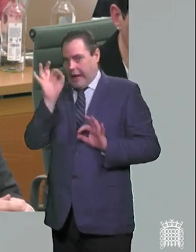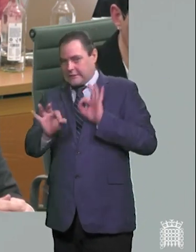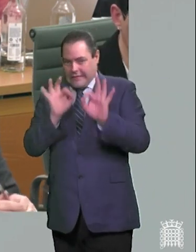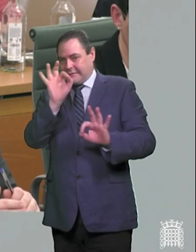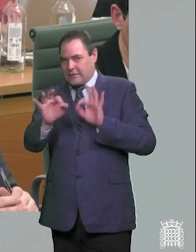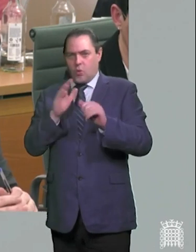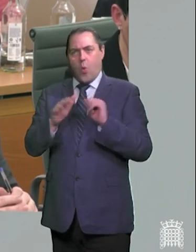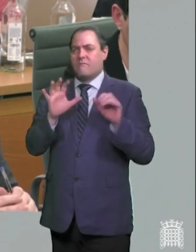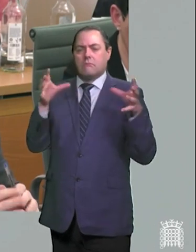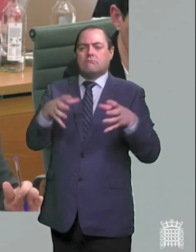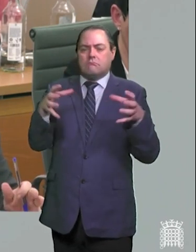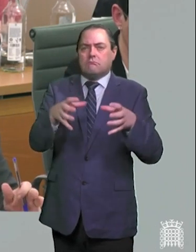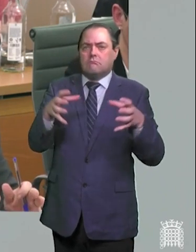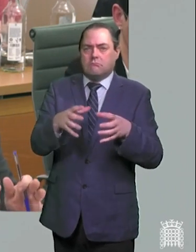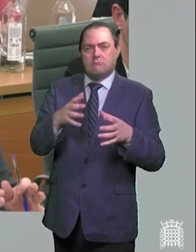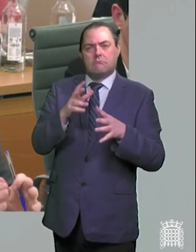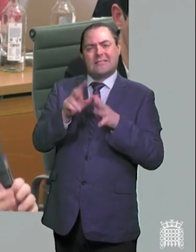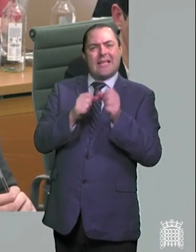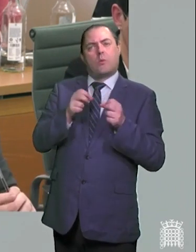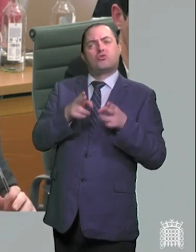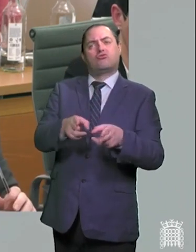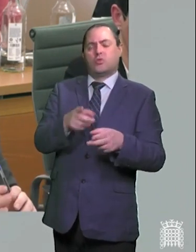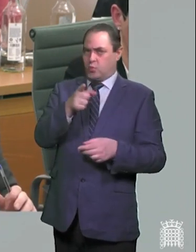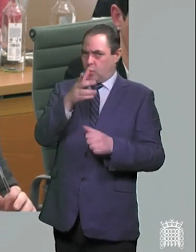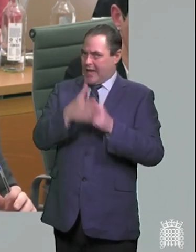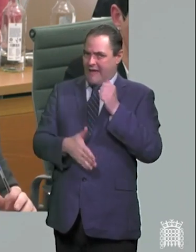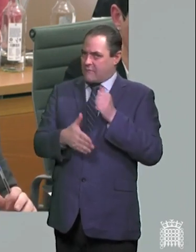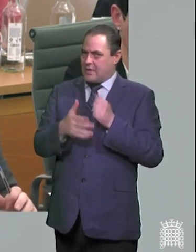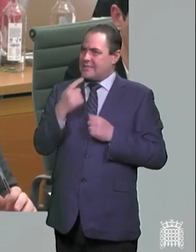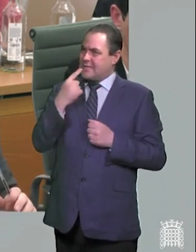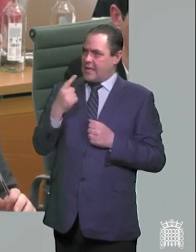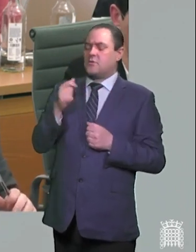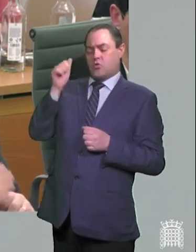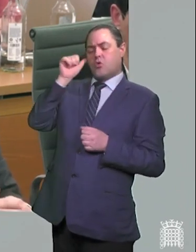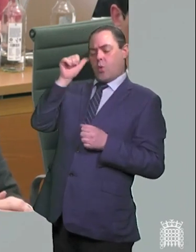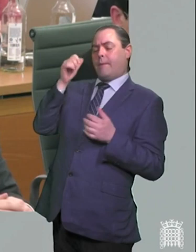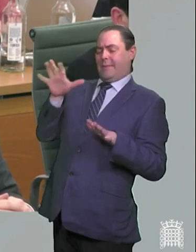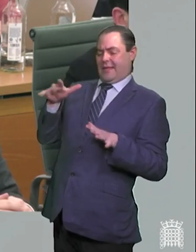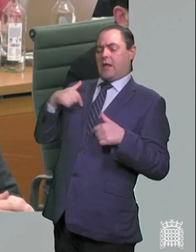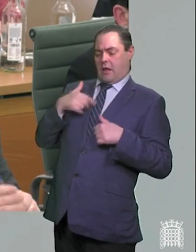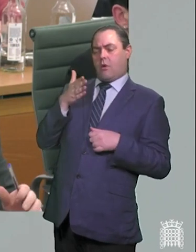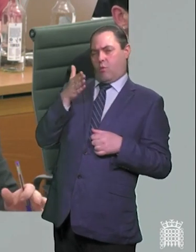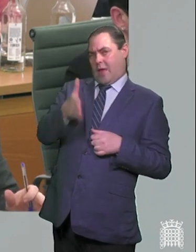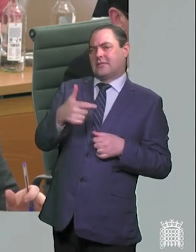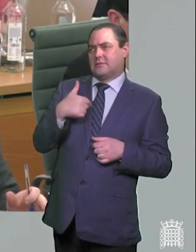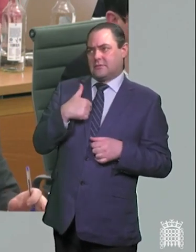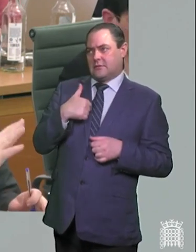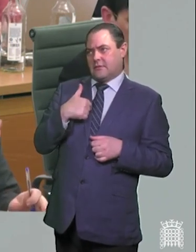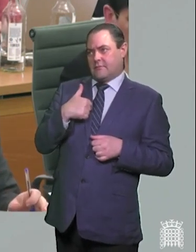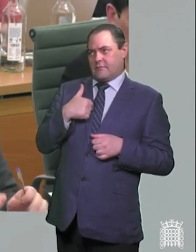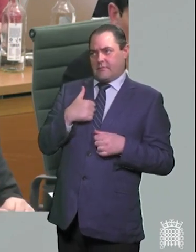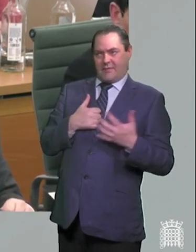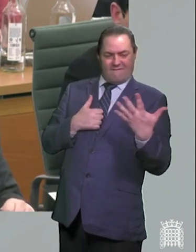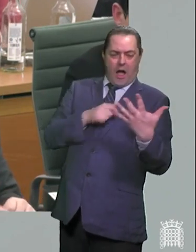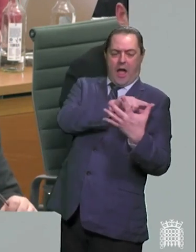in Downing Street, but at no point did you tell the House that you knew that there had been gatherings that you had attended, in particular the 5